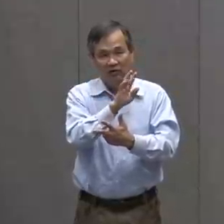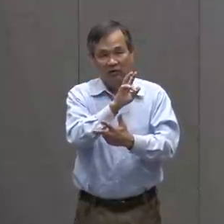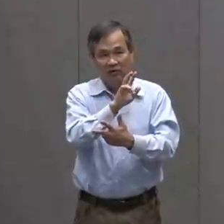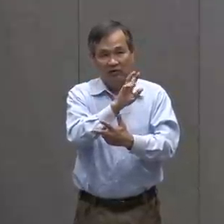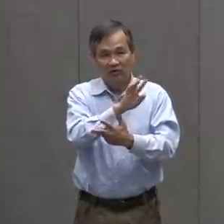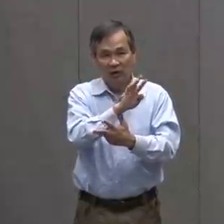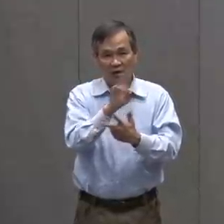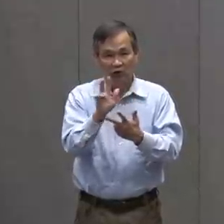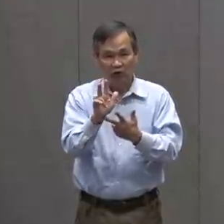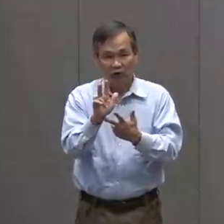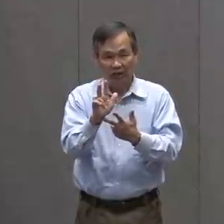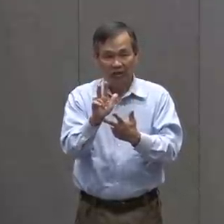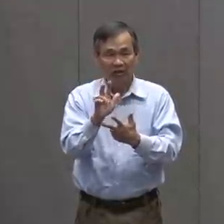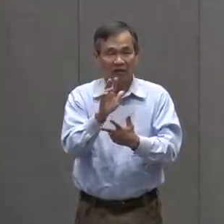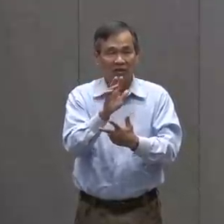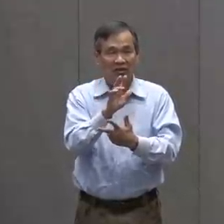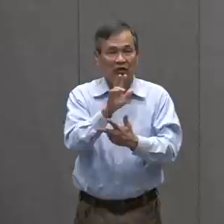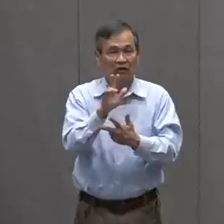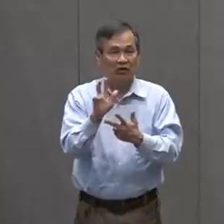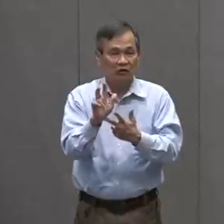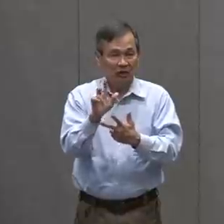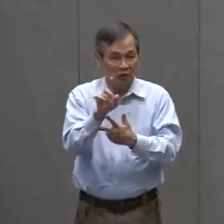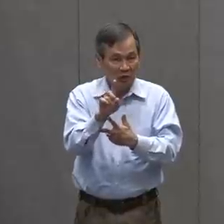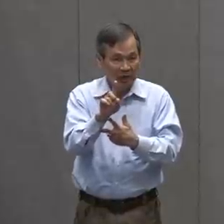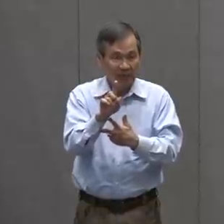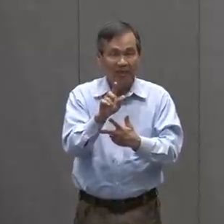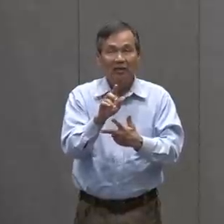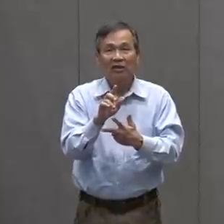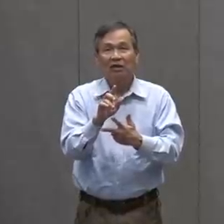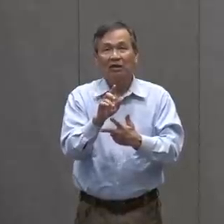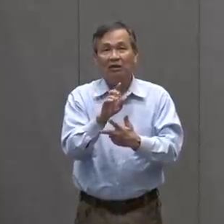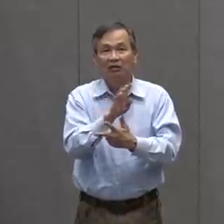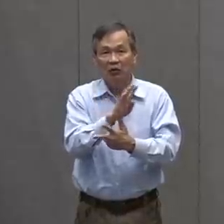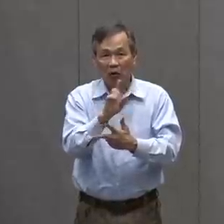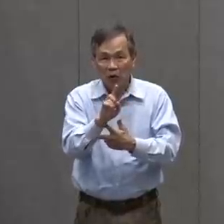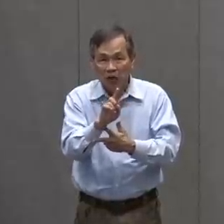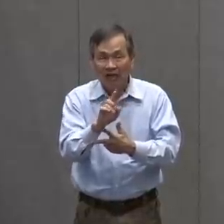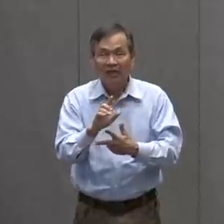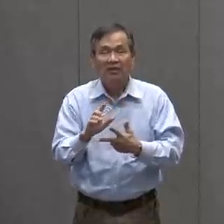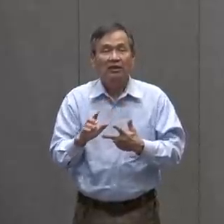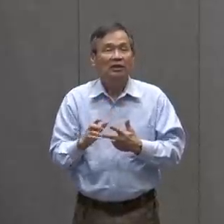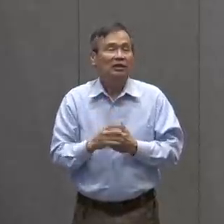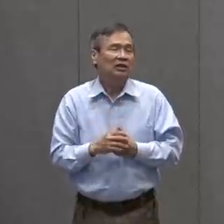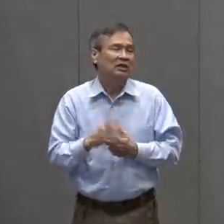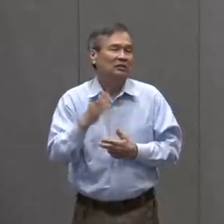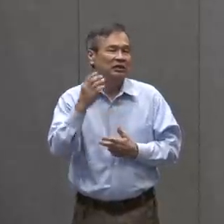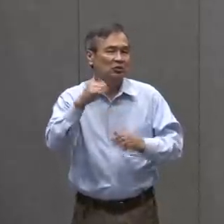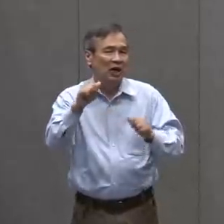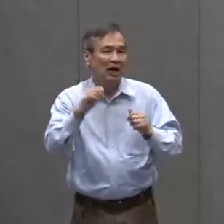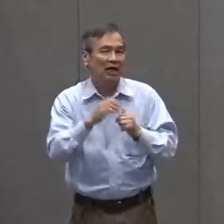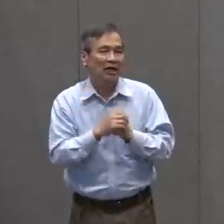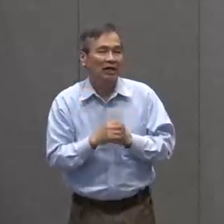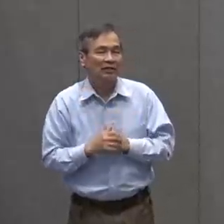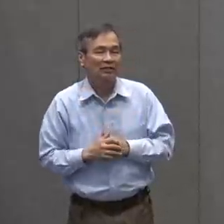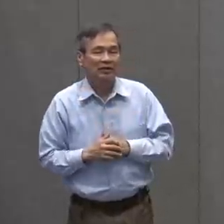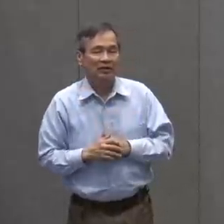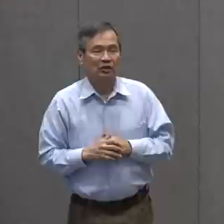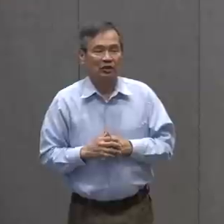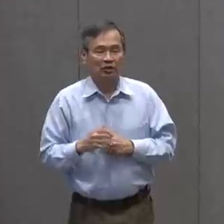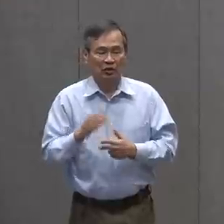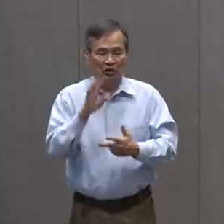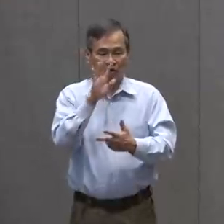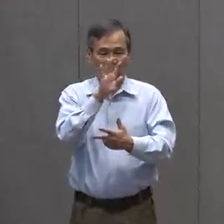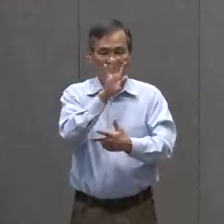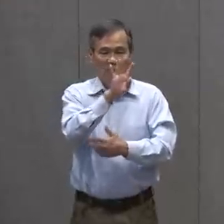3 times 1, or I could do 4 times 1. So Let me just go ahead and try the 12, the